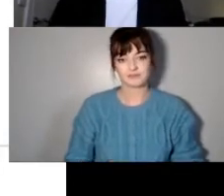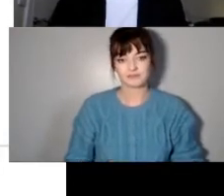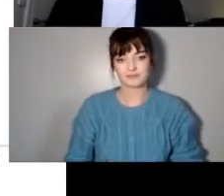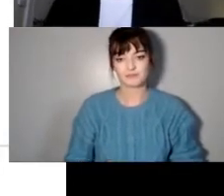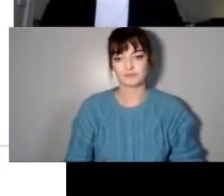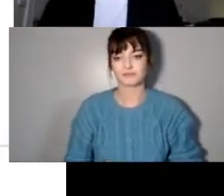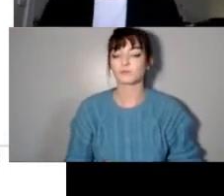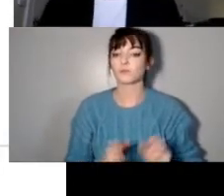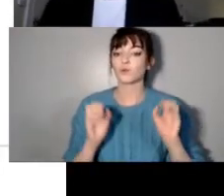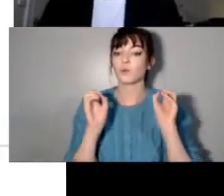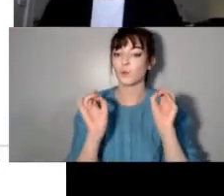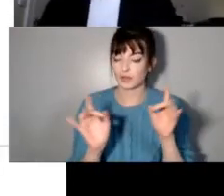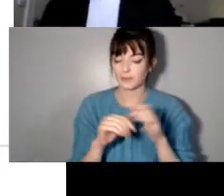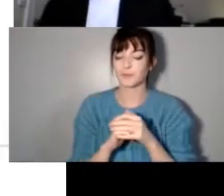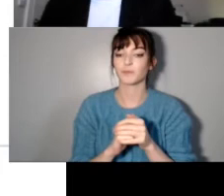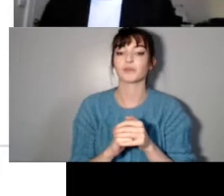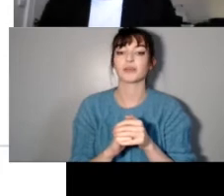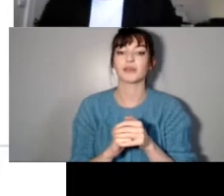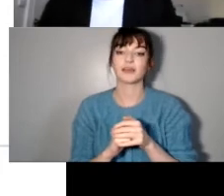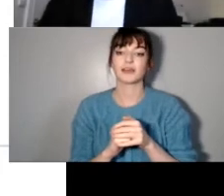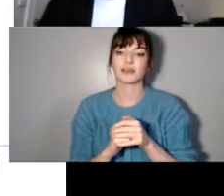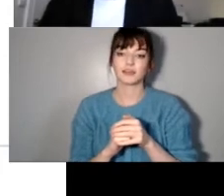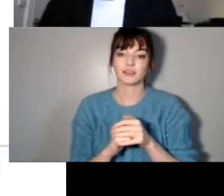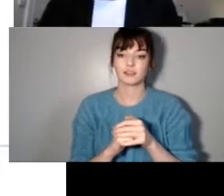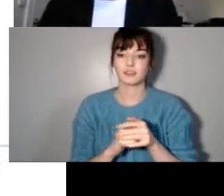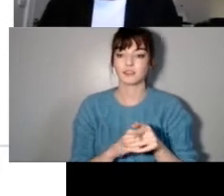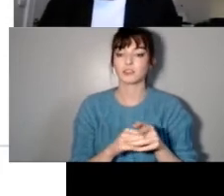Okay, so in terms of